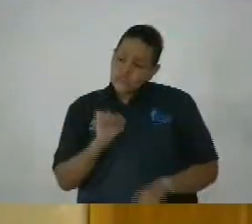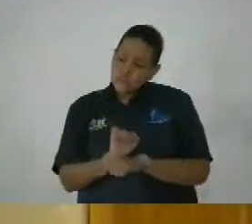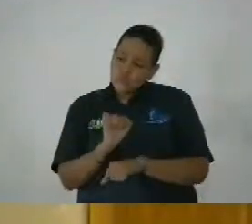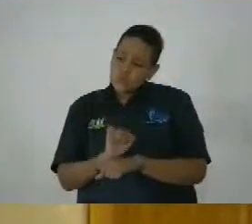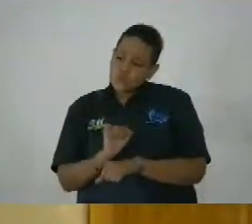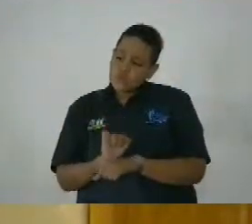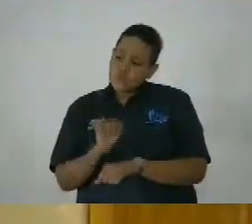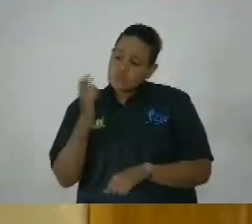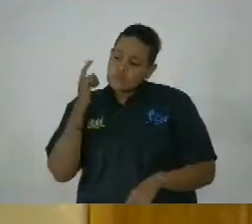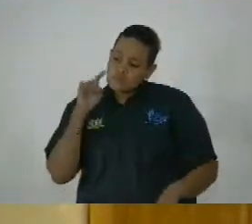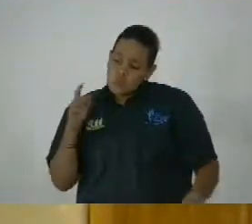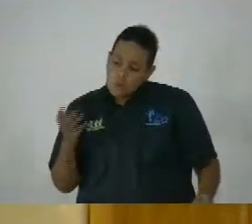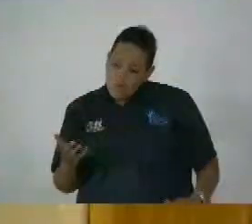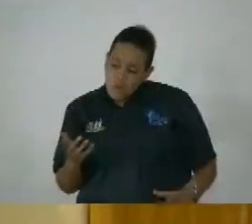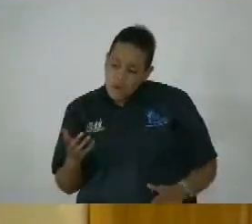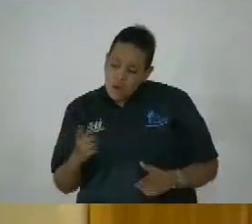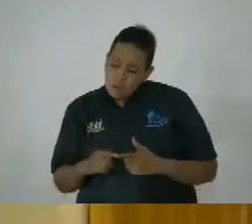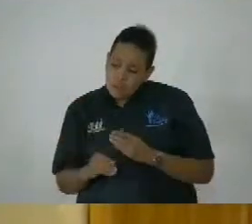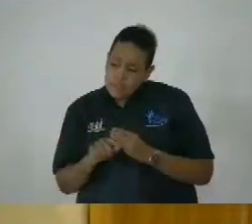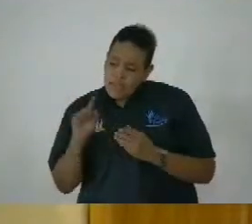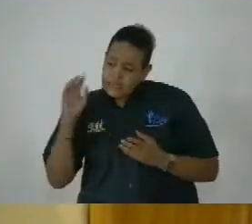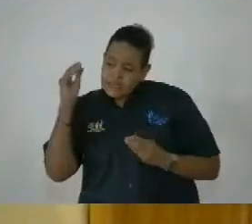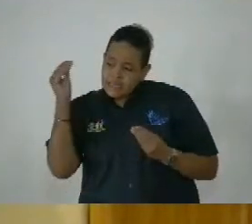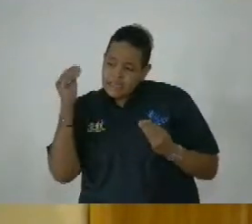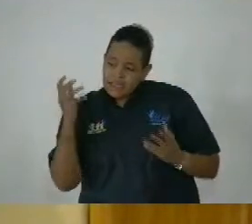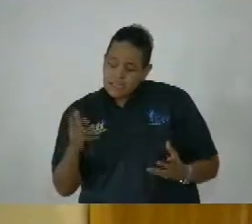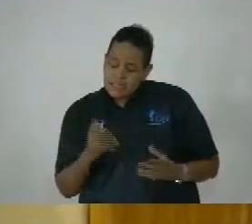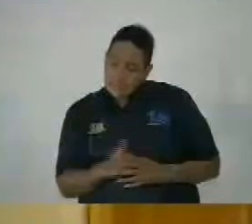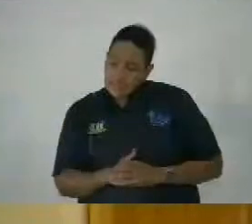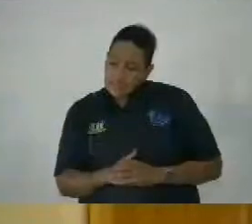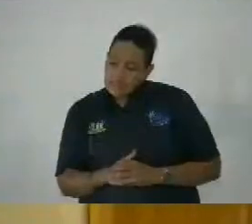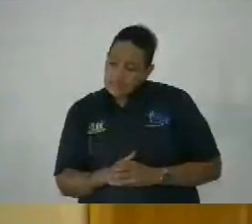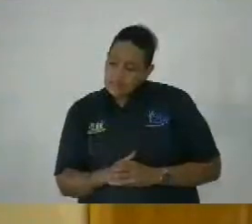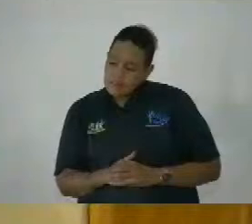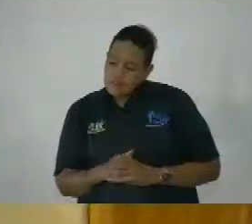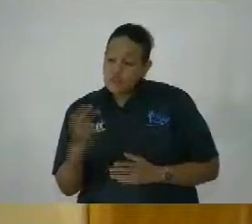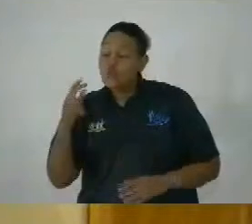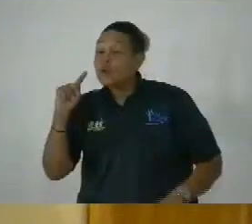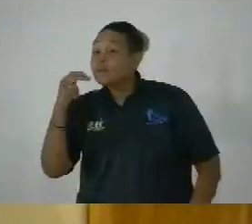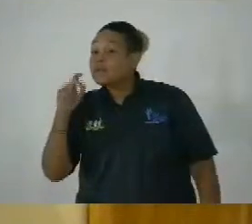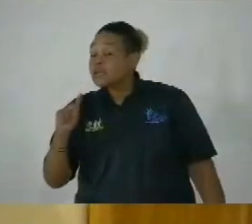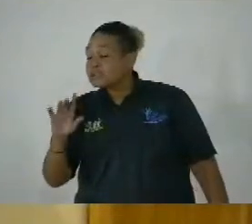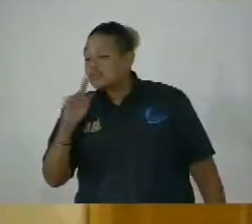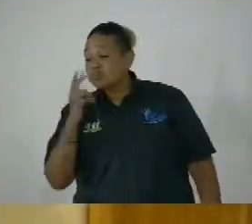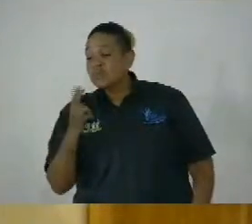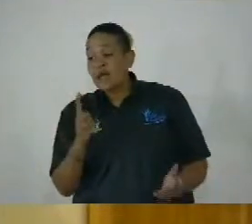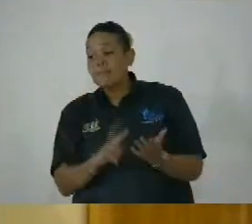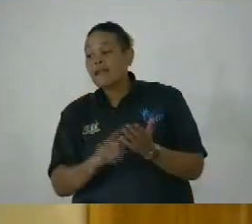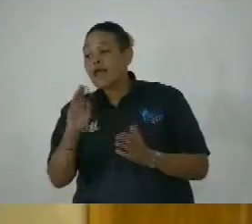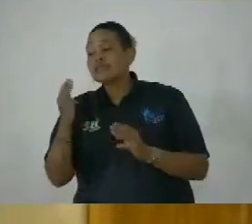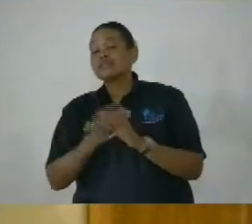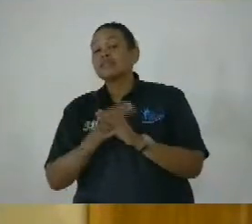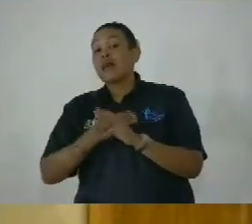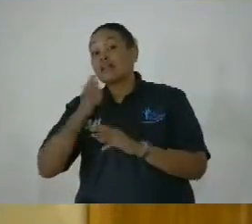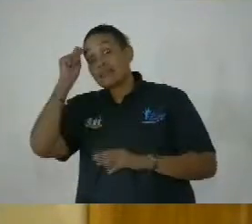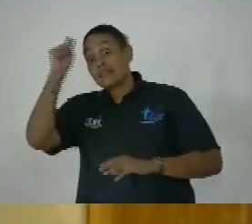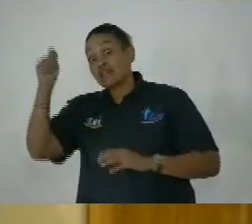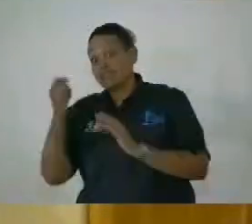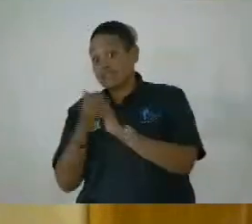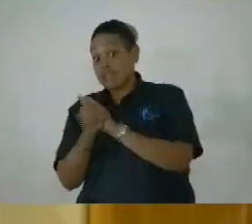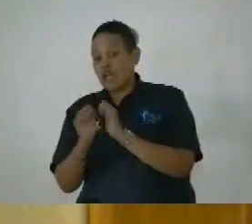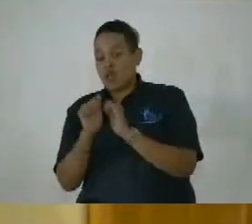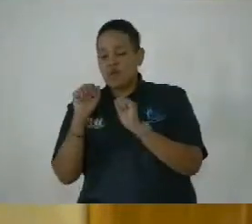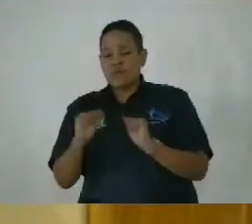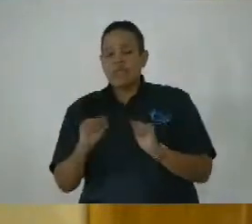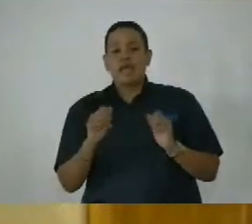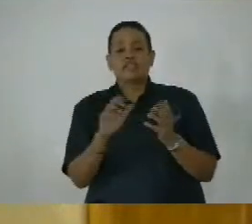his PhD, and indicating, and before he was doing his PhD, but was applying his mathematical skills to how we can disrupt